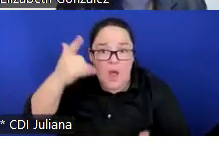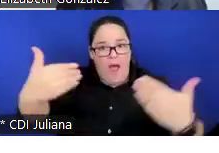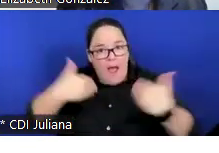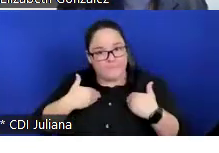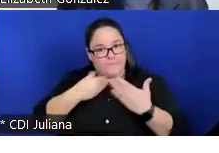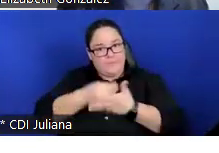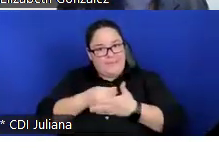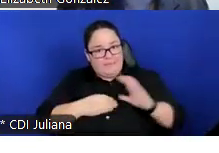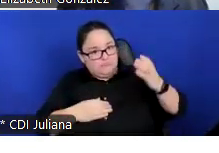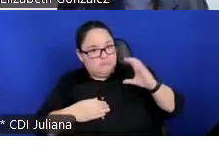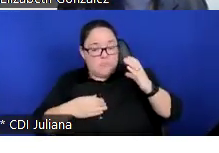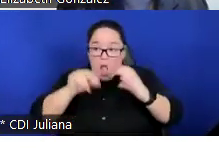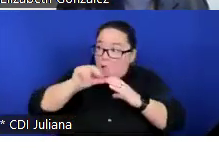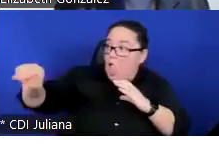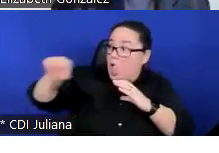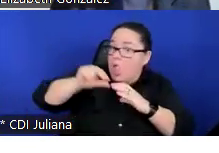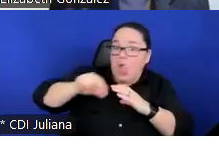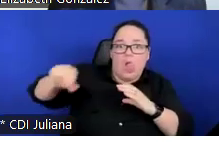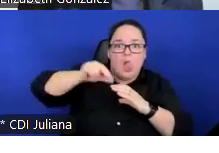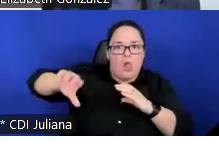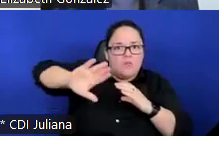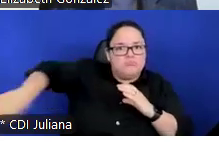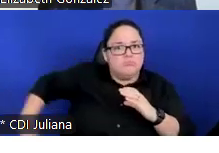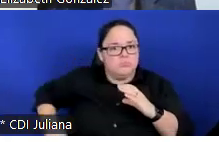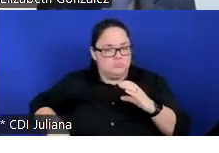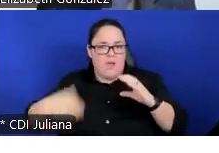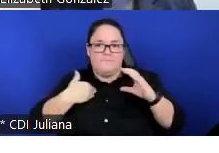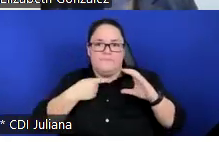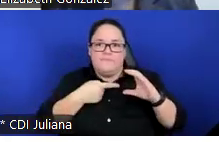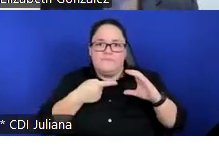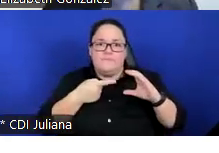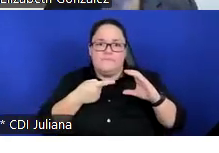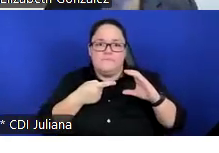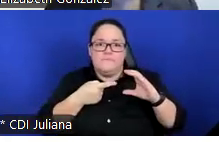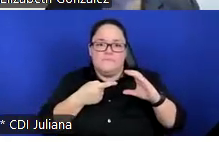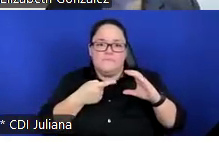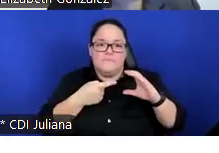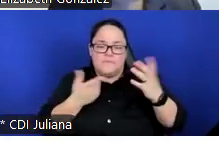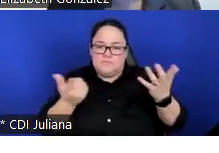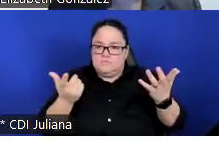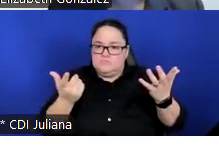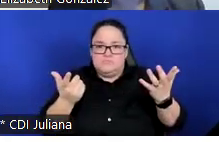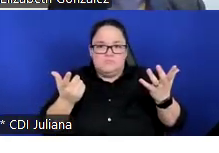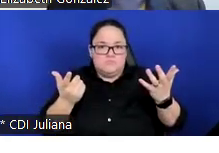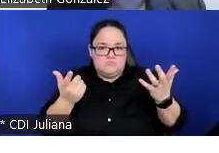some minimum payments that was all going to